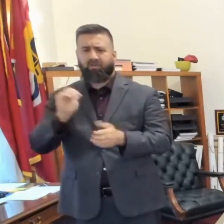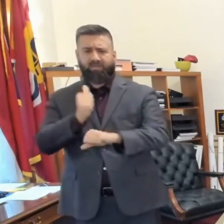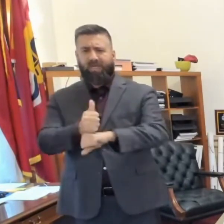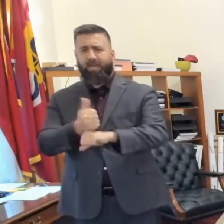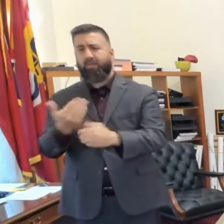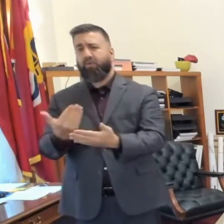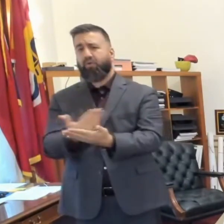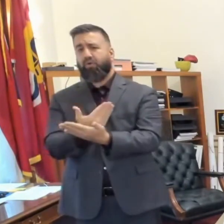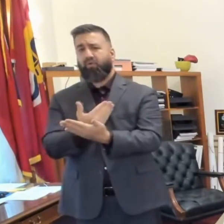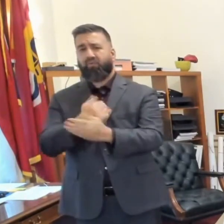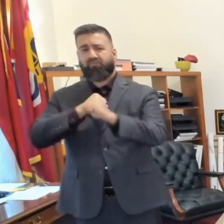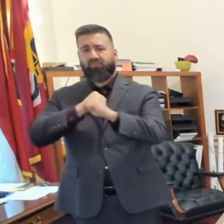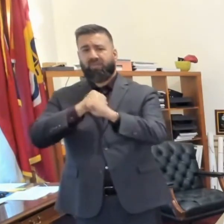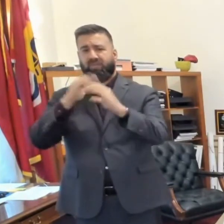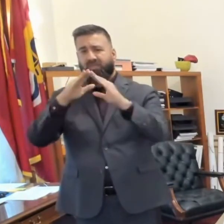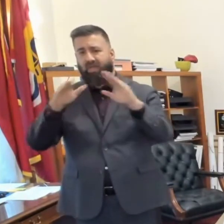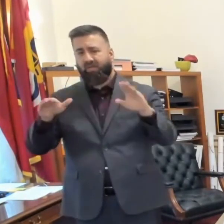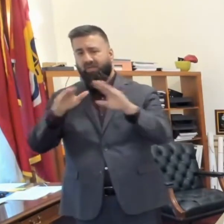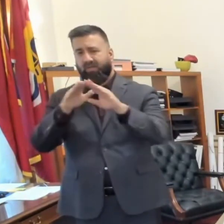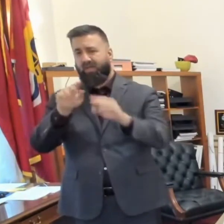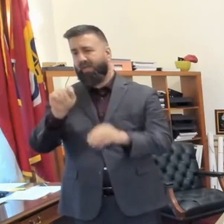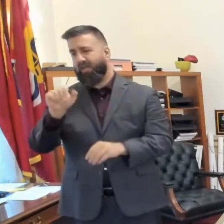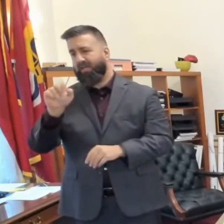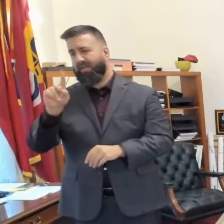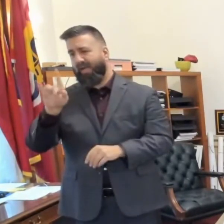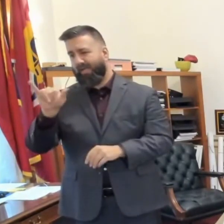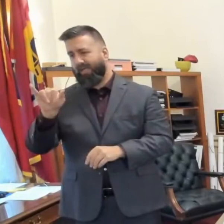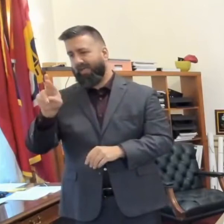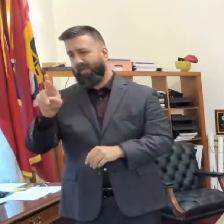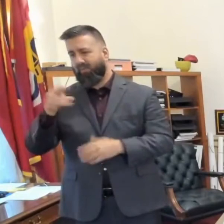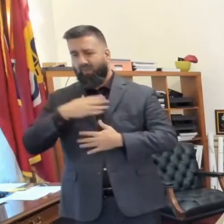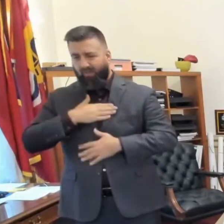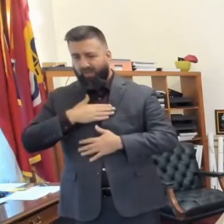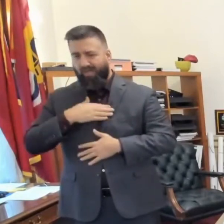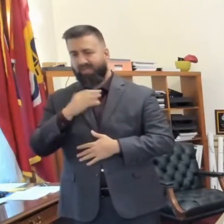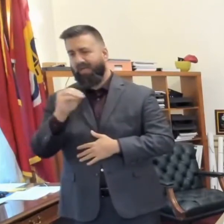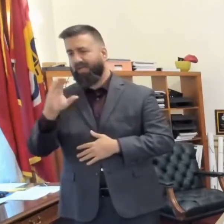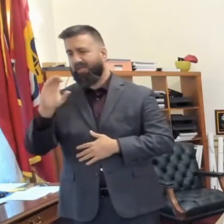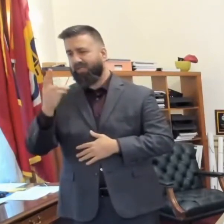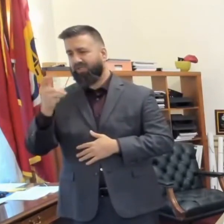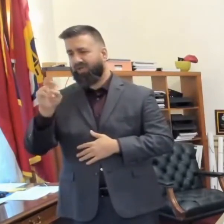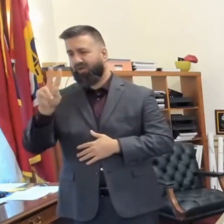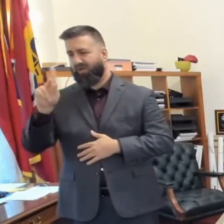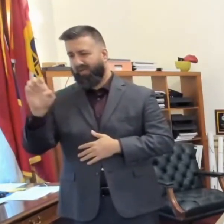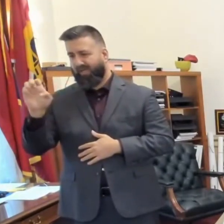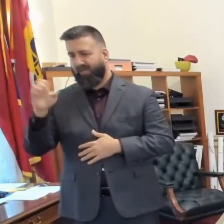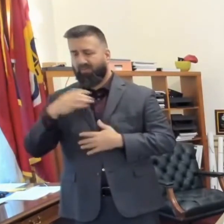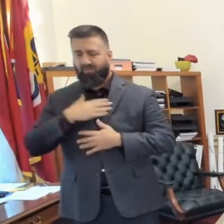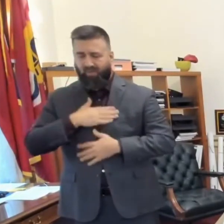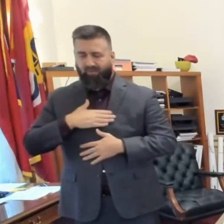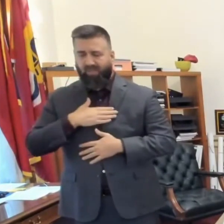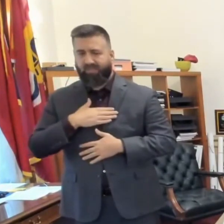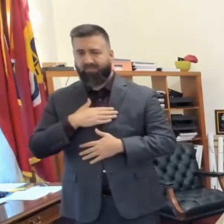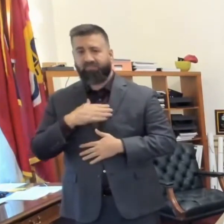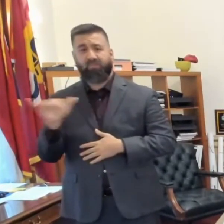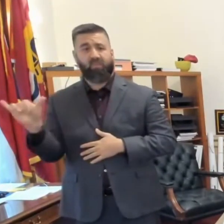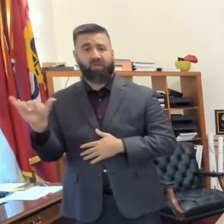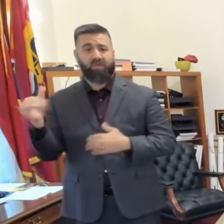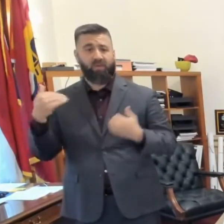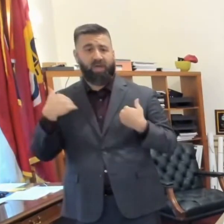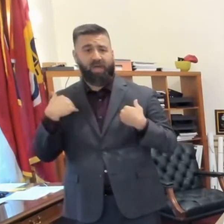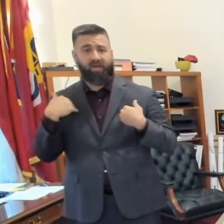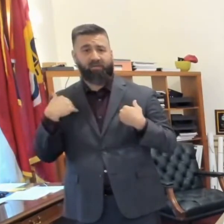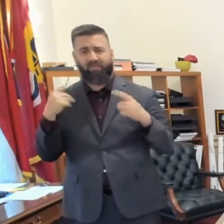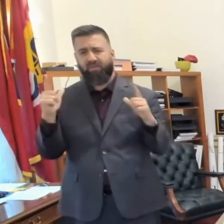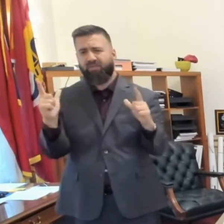shelters at Tandy Recreation and at Cherokee Recreation. And we also have the